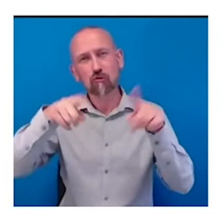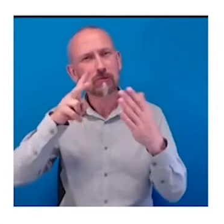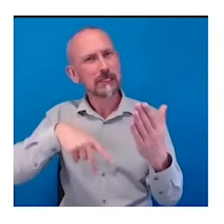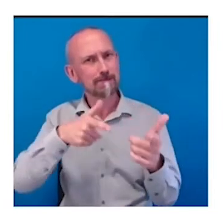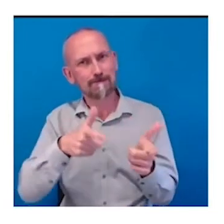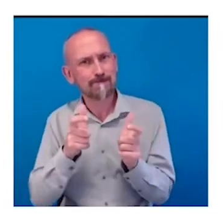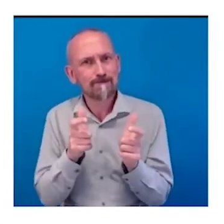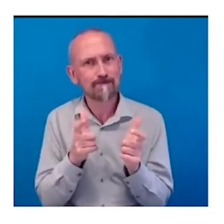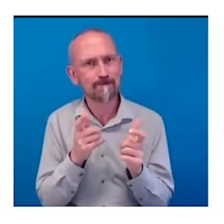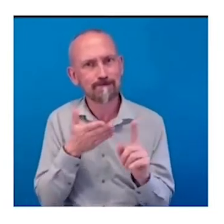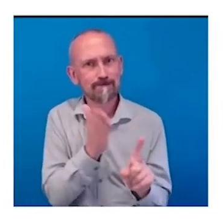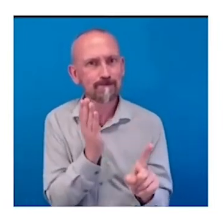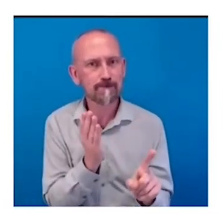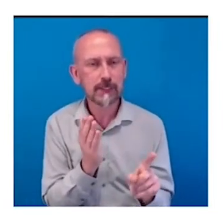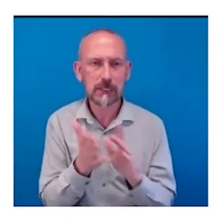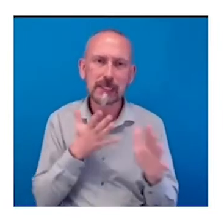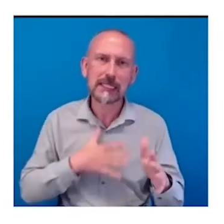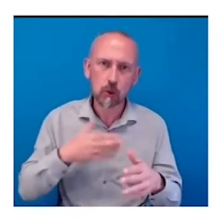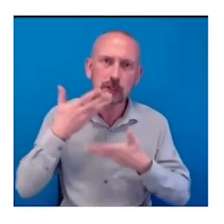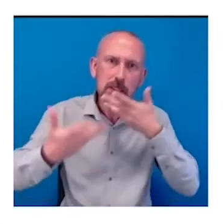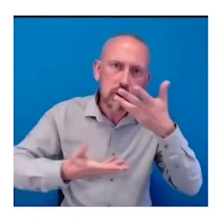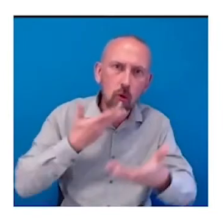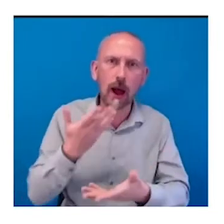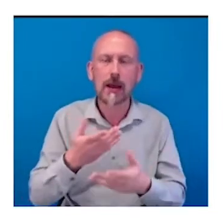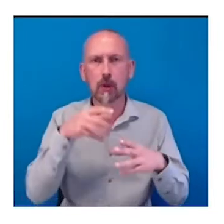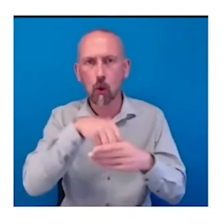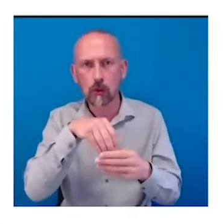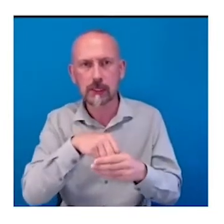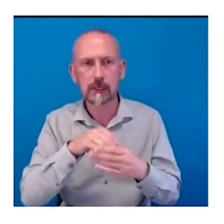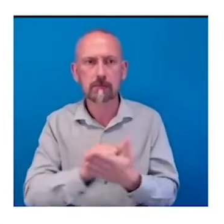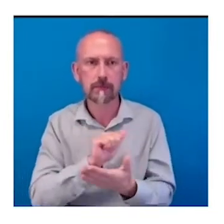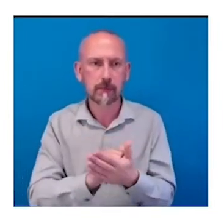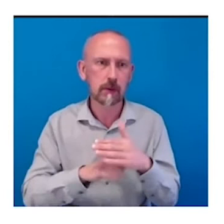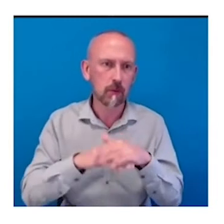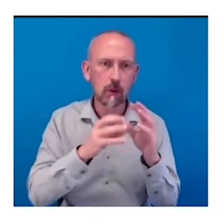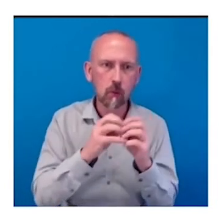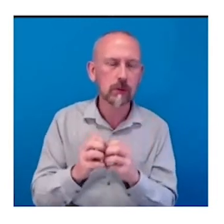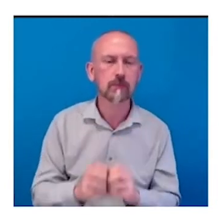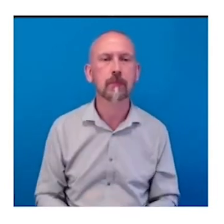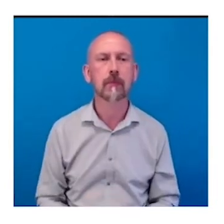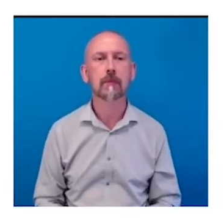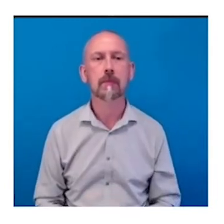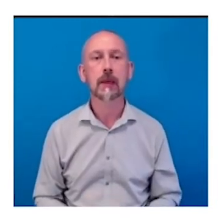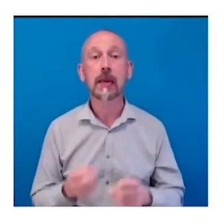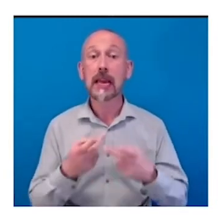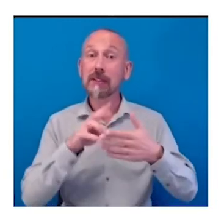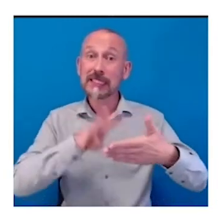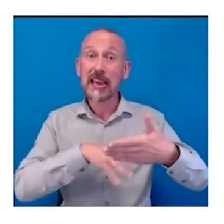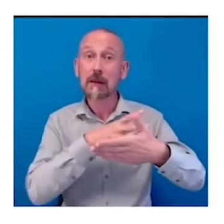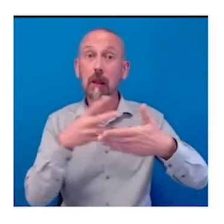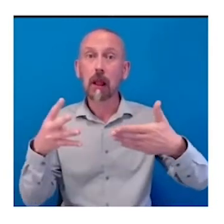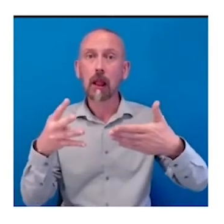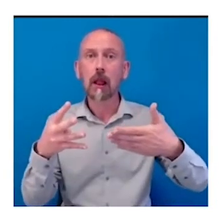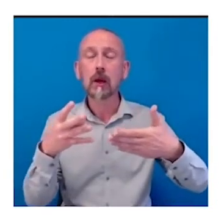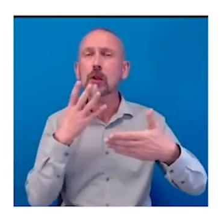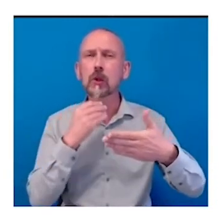the content needs to be conveyed. When adding tables, only use the simplest of data tables. Data tables being read